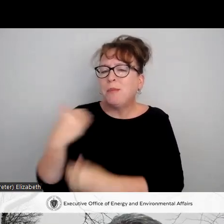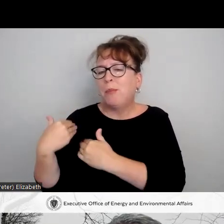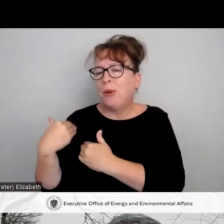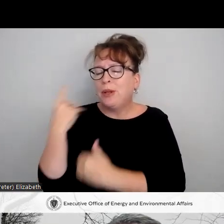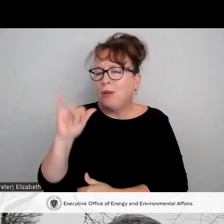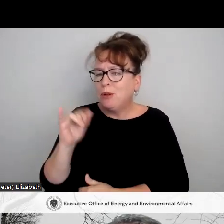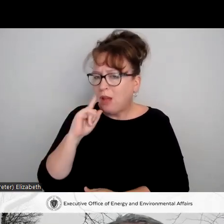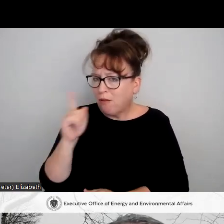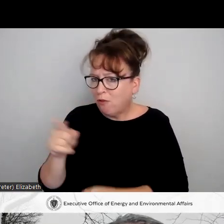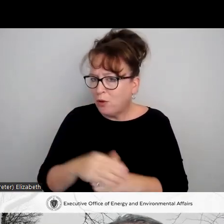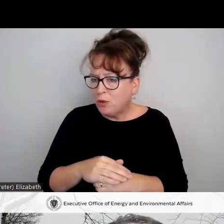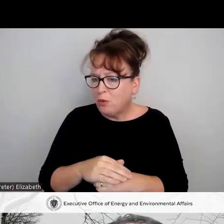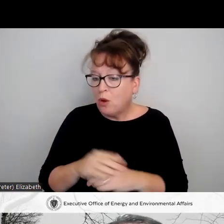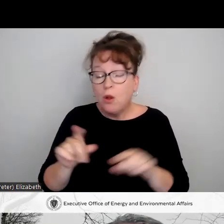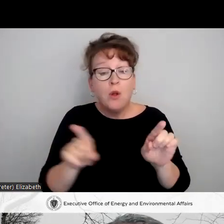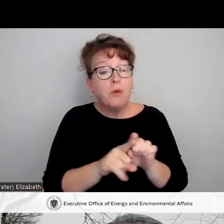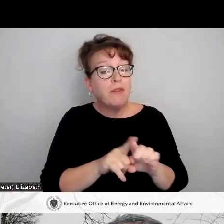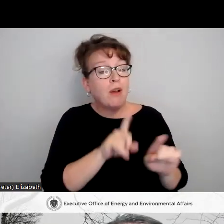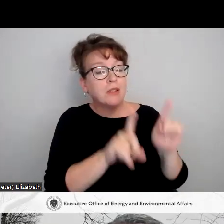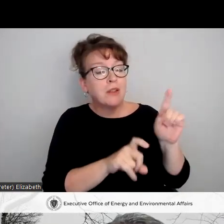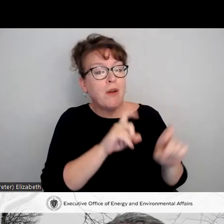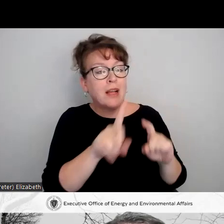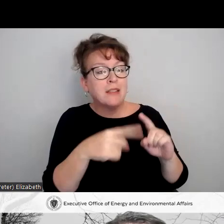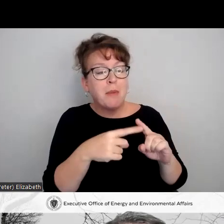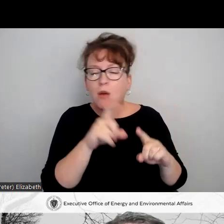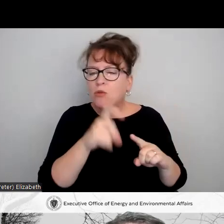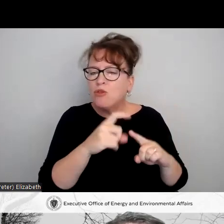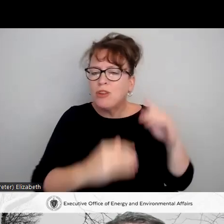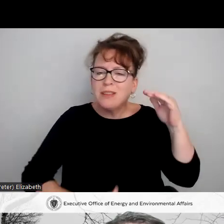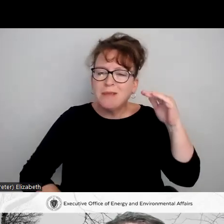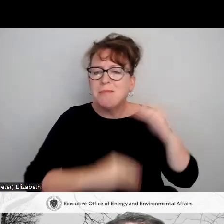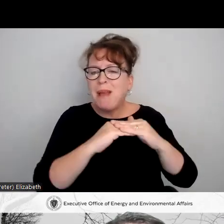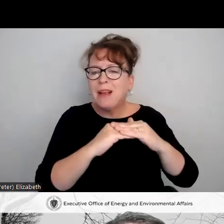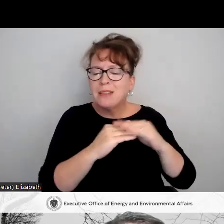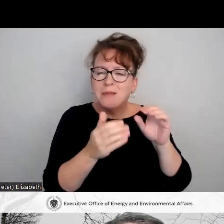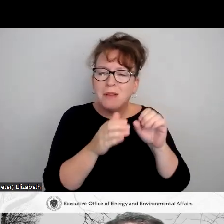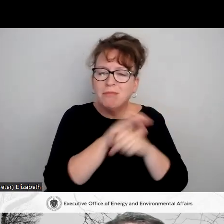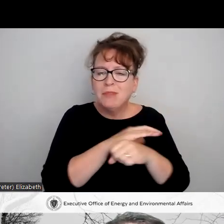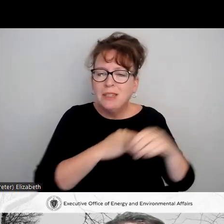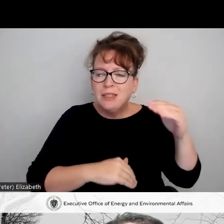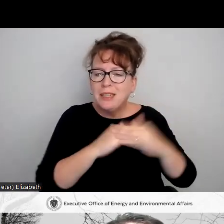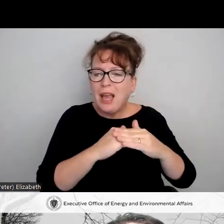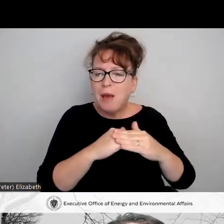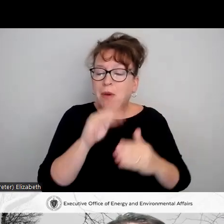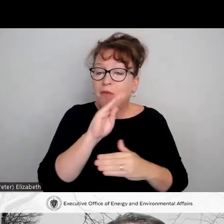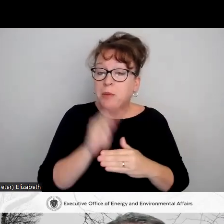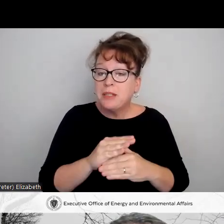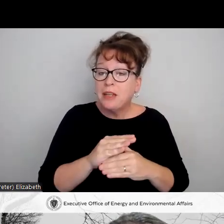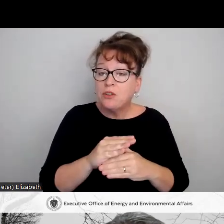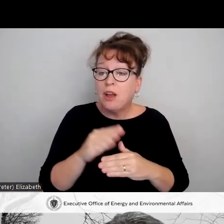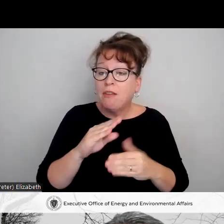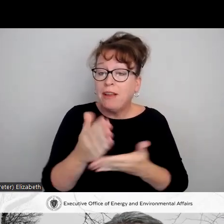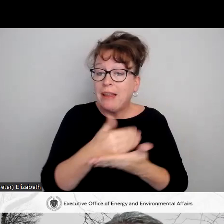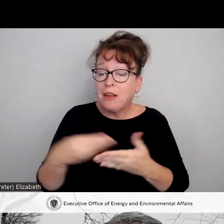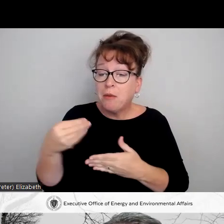a question about, should the maximum cap as a percentage of household income paid be set